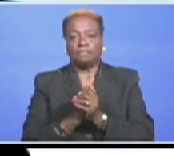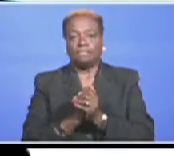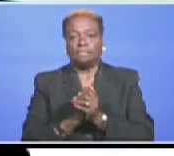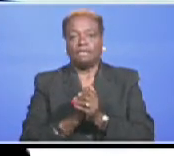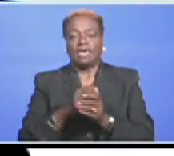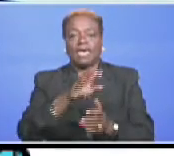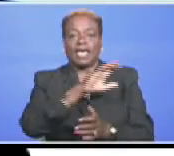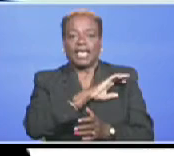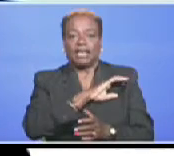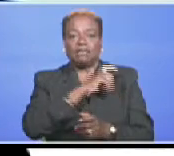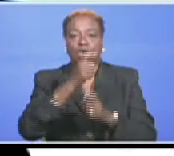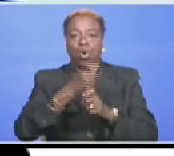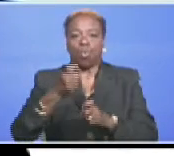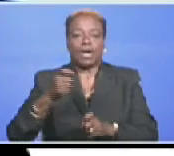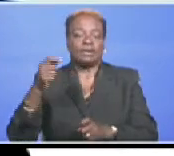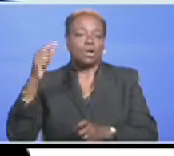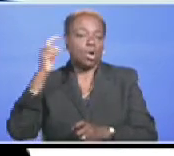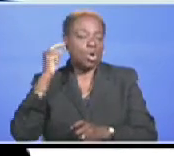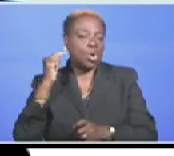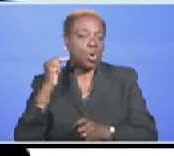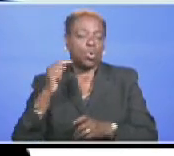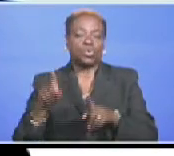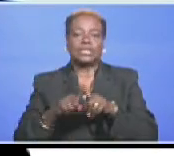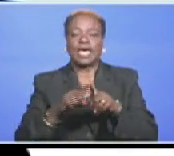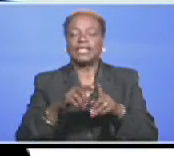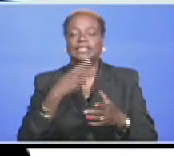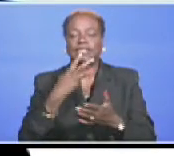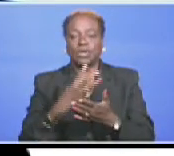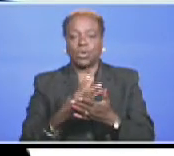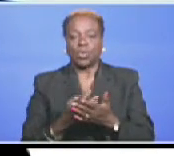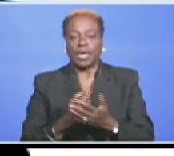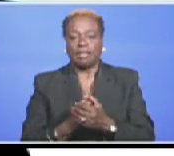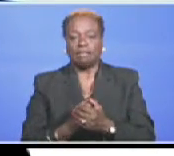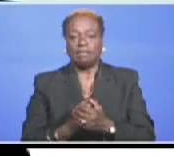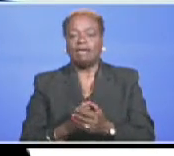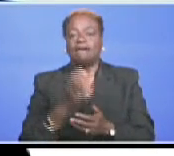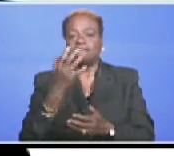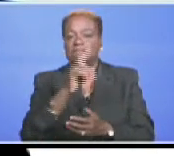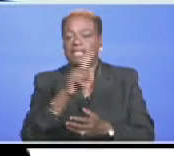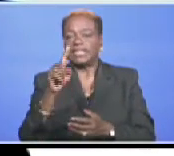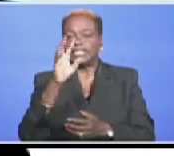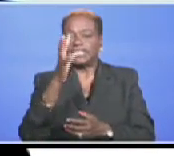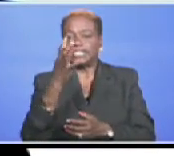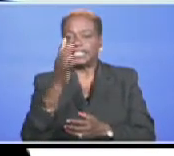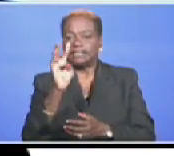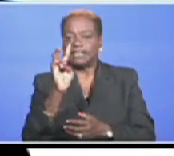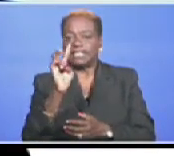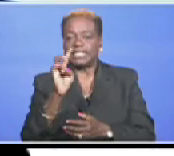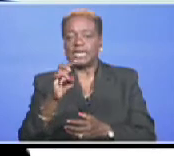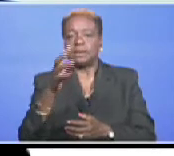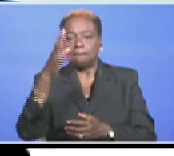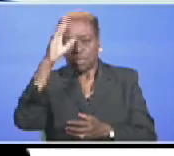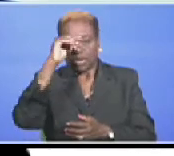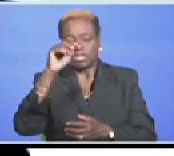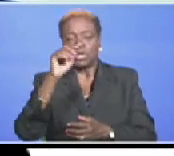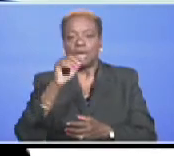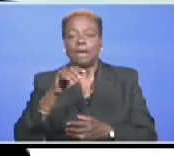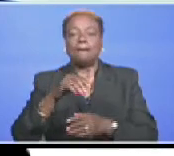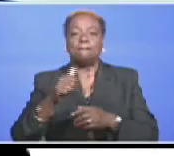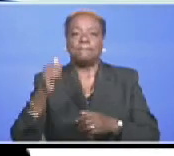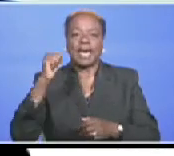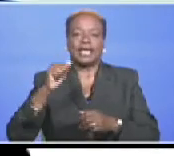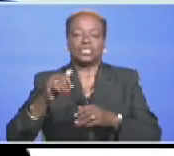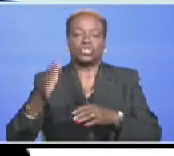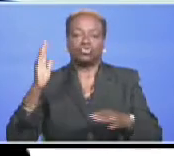Carey winning gold as well, stopping the clock in 58.81 in the 15-70 boys 100 backstroke. He added silver in the